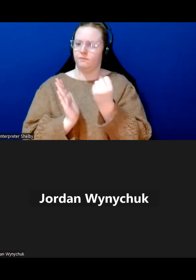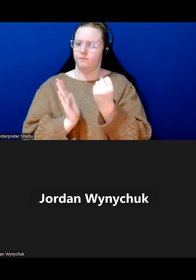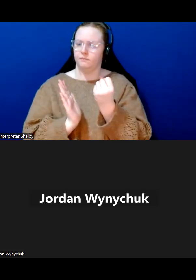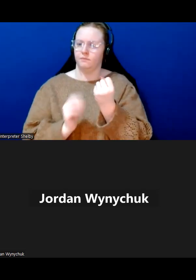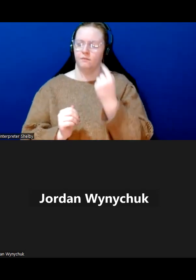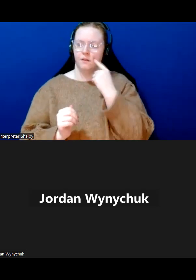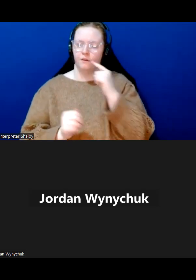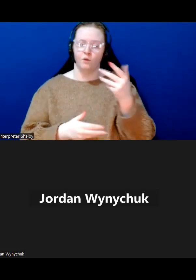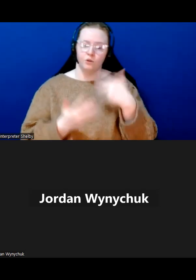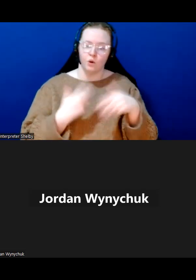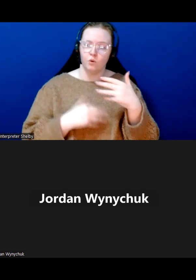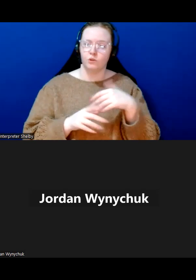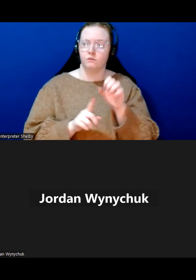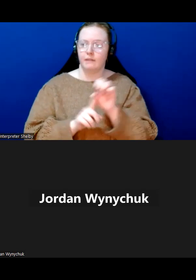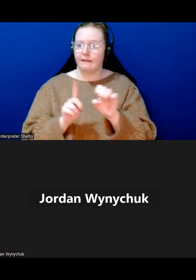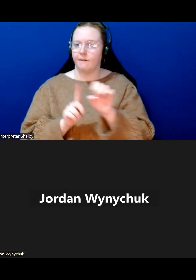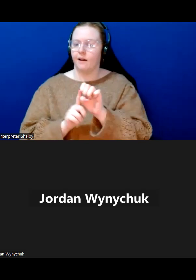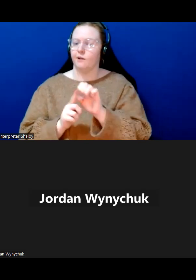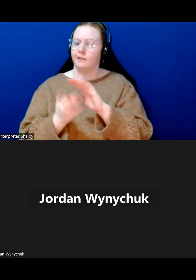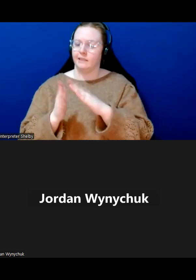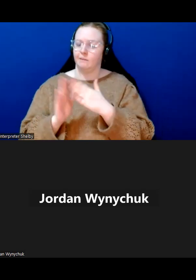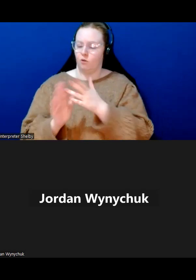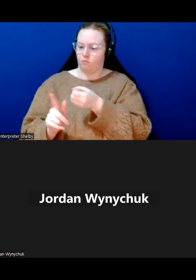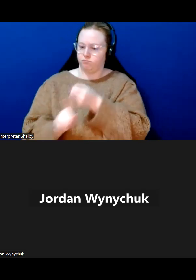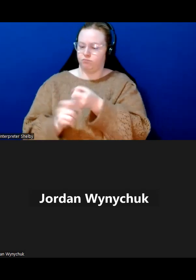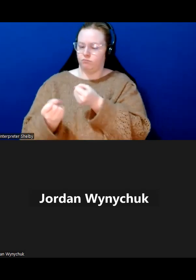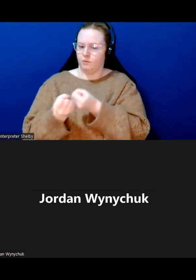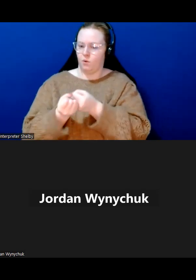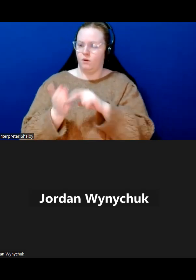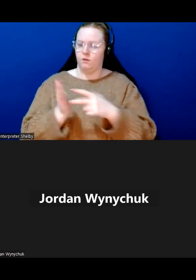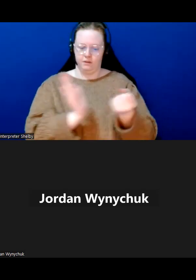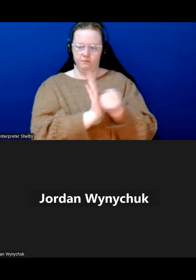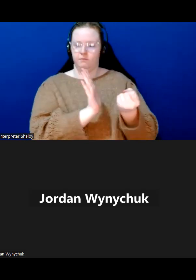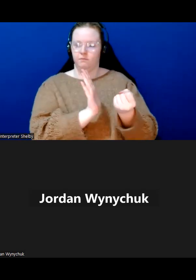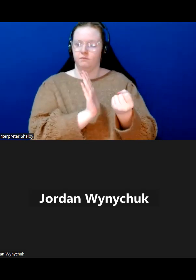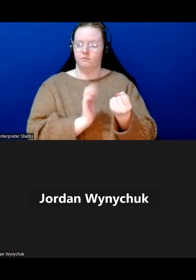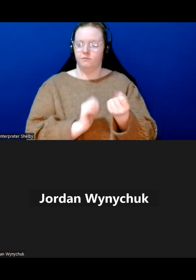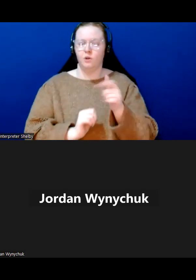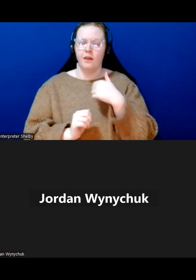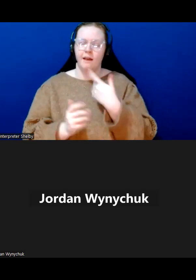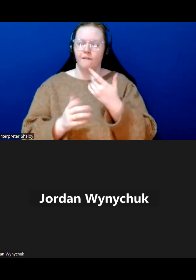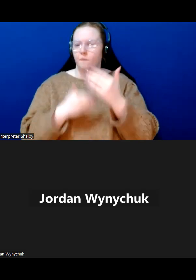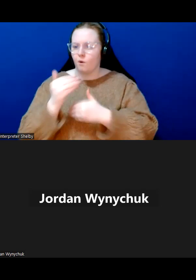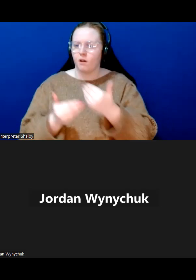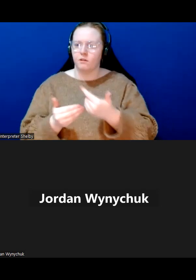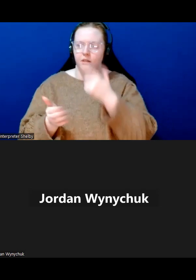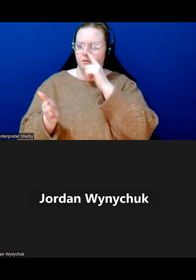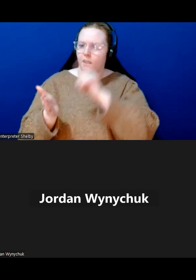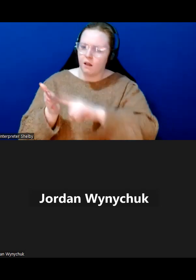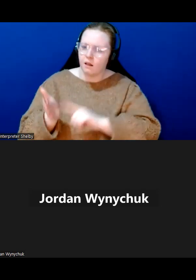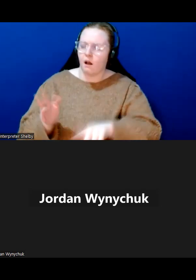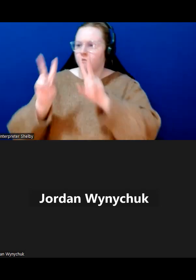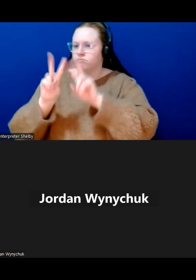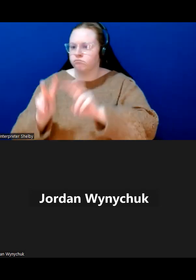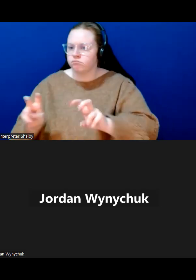and environmental impact in your communities. It actually was from going through a year-long audit process where they looked through